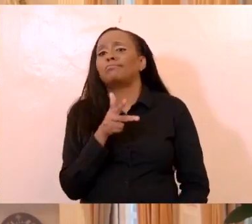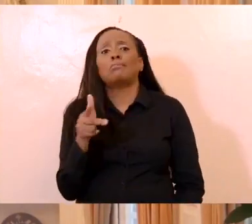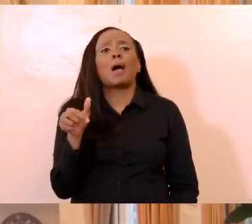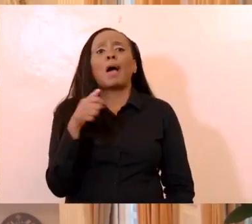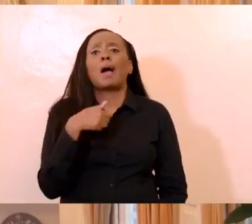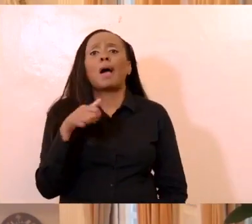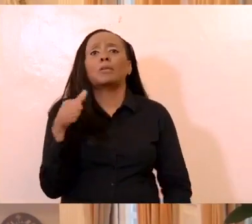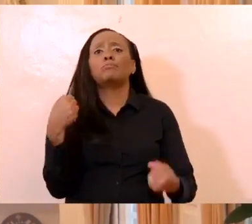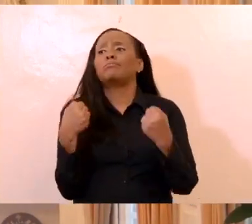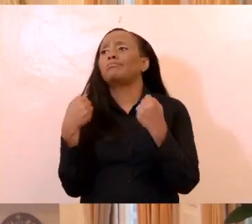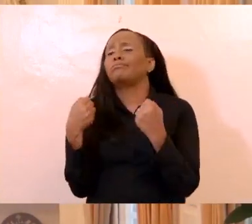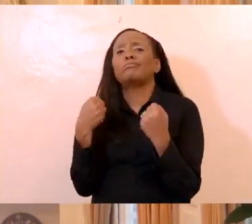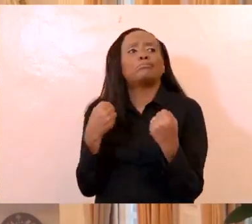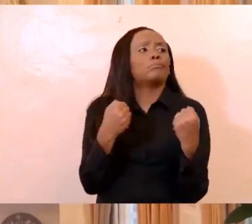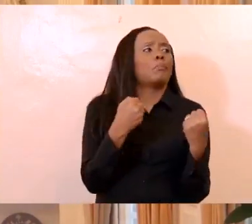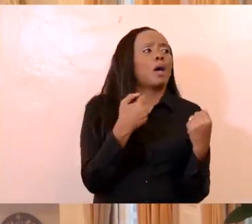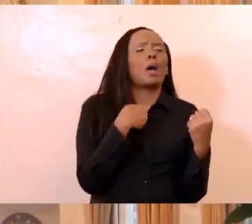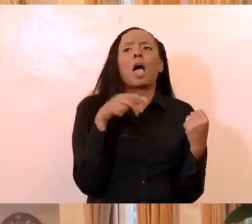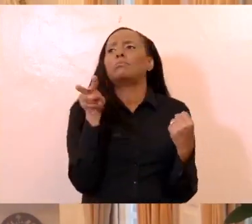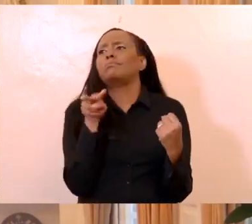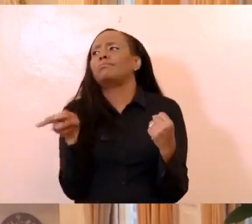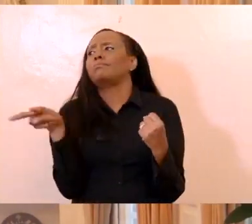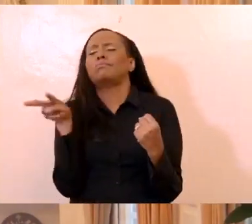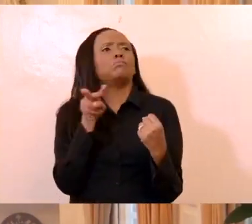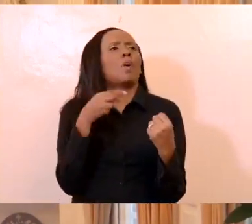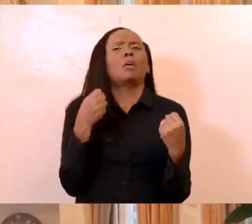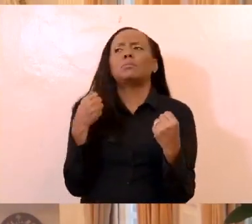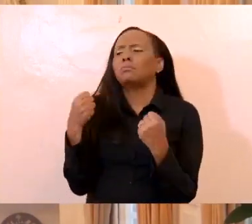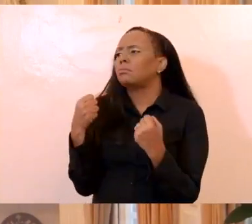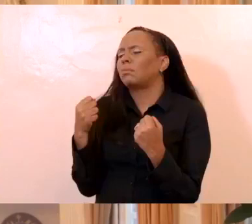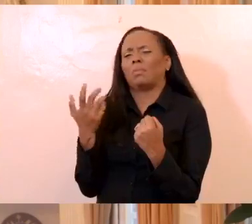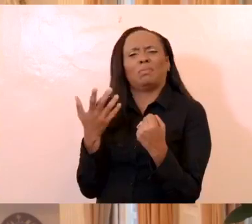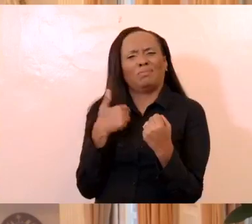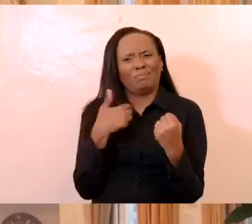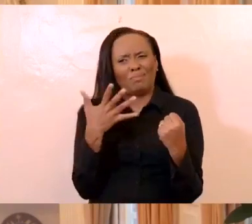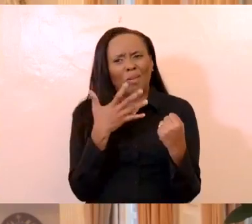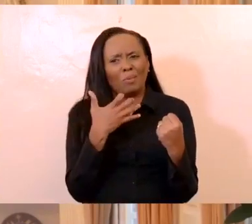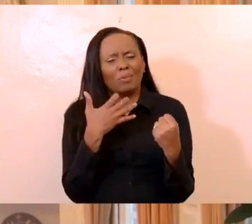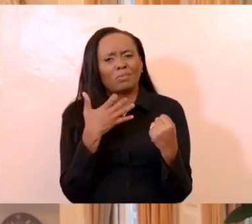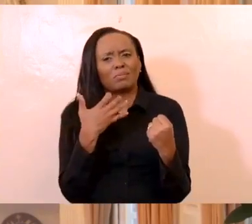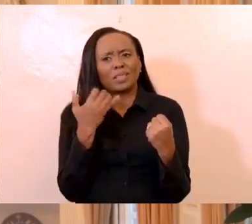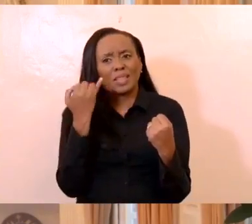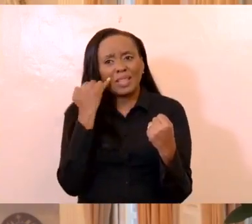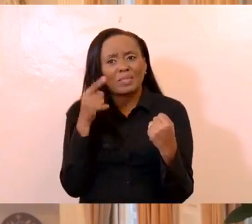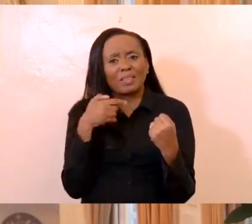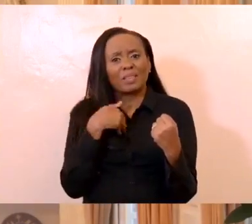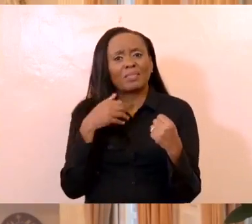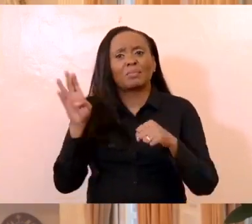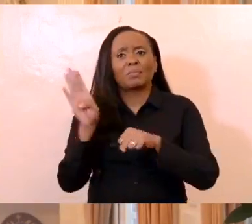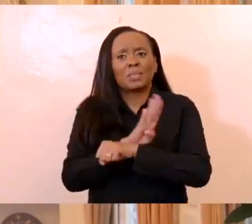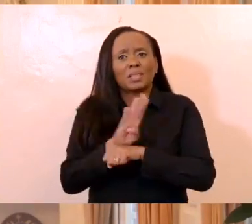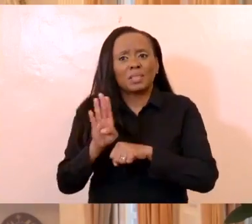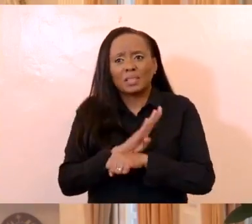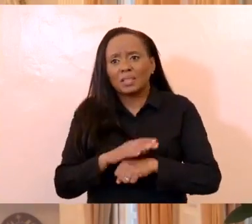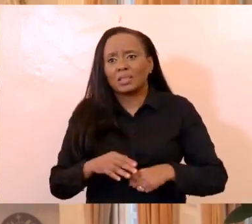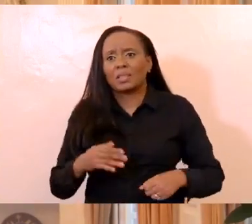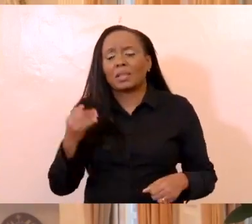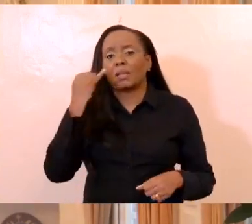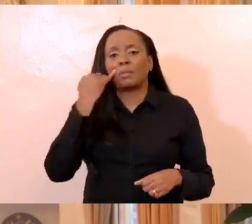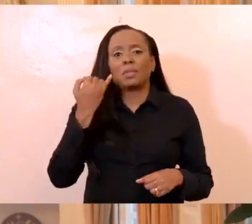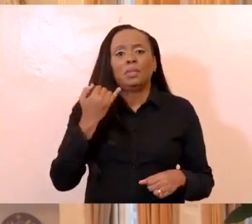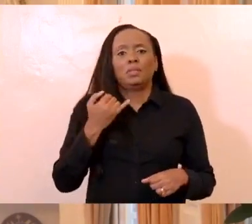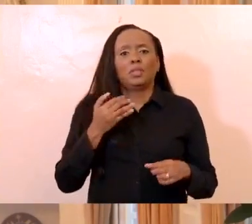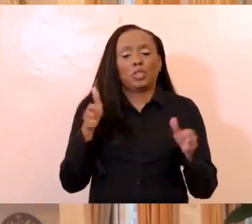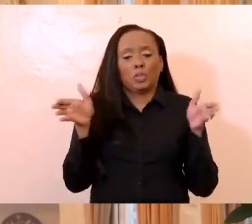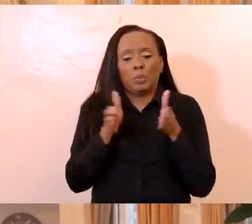visit various establishments. And all I'm saying to people, if you have a business, even if it is a village shop,